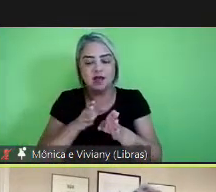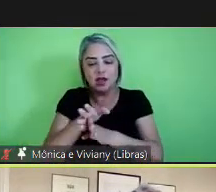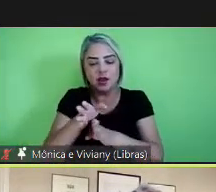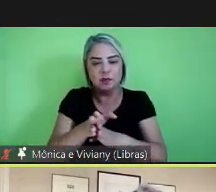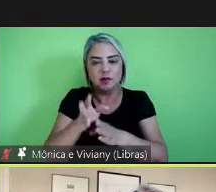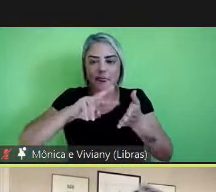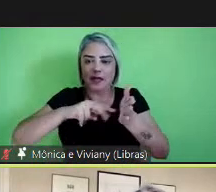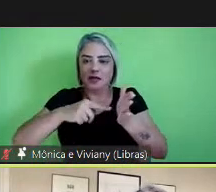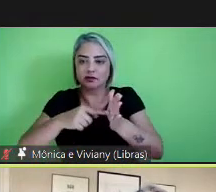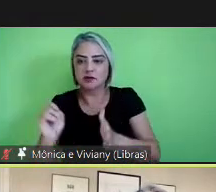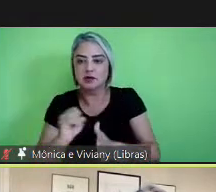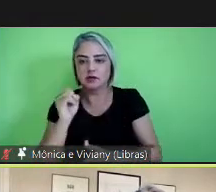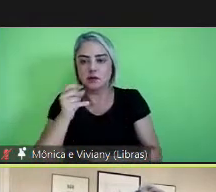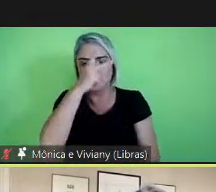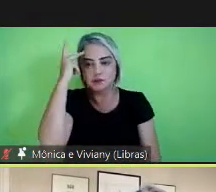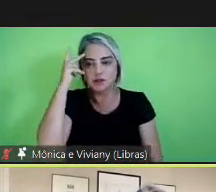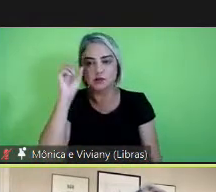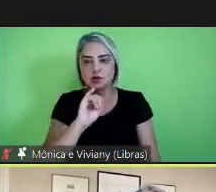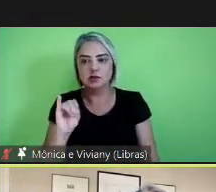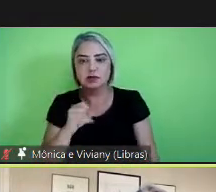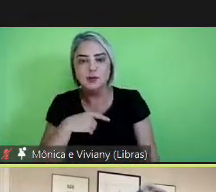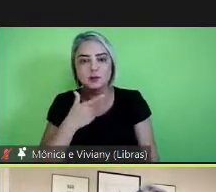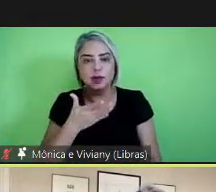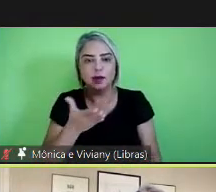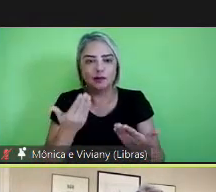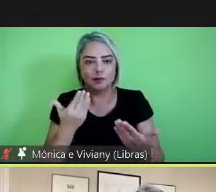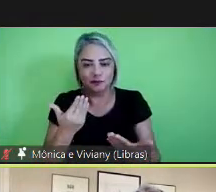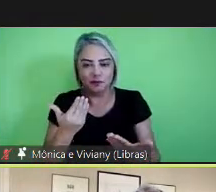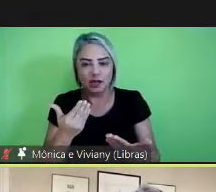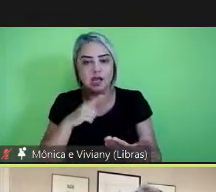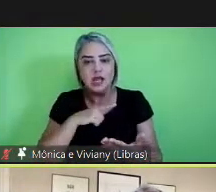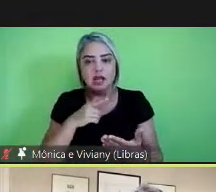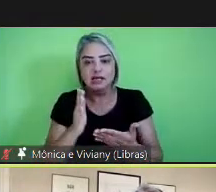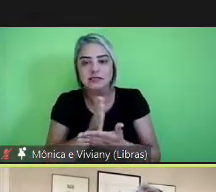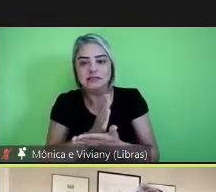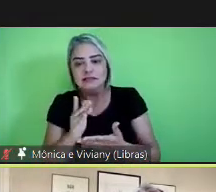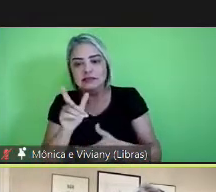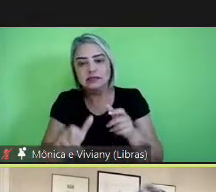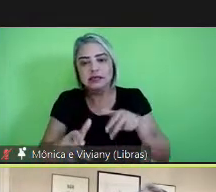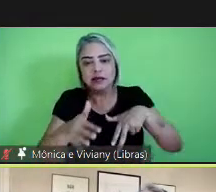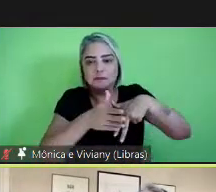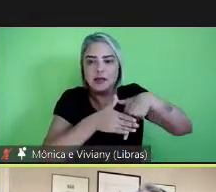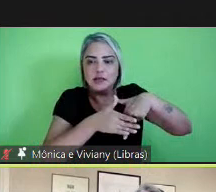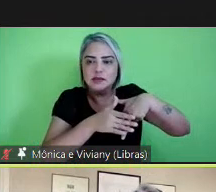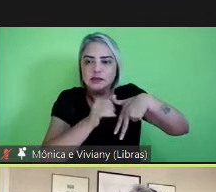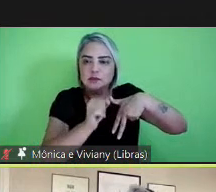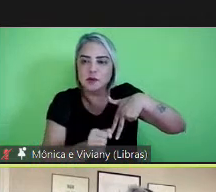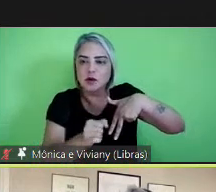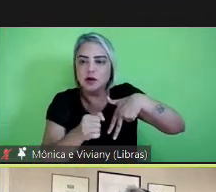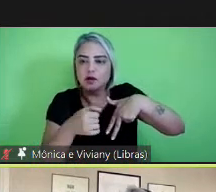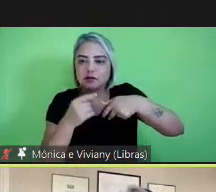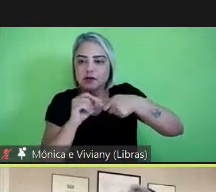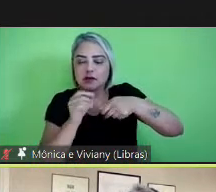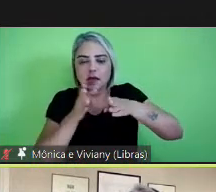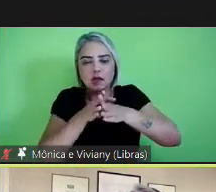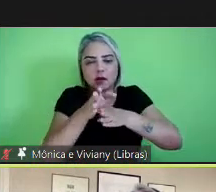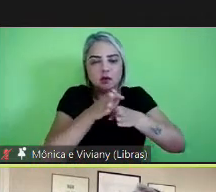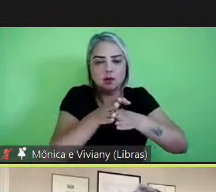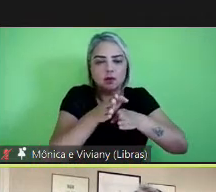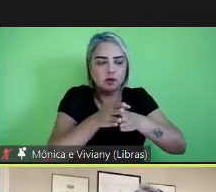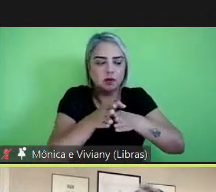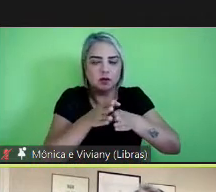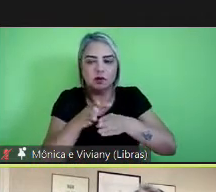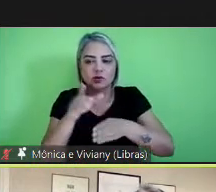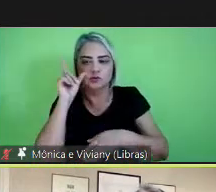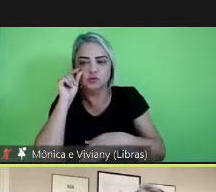understand their context. And depending on the patient, you might be making recommendations on sleep, time, and stress. You